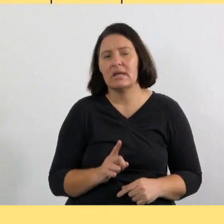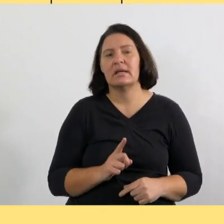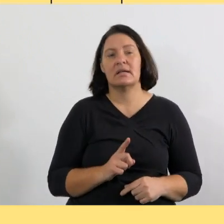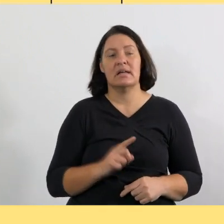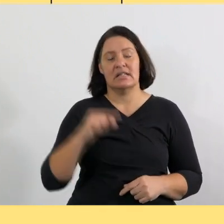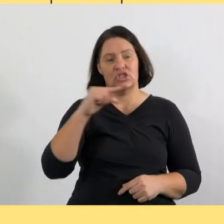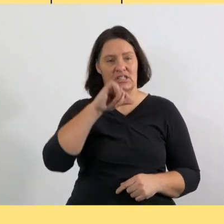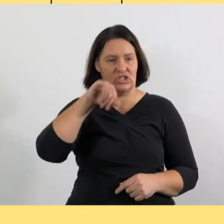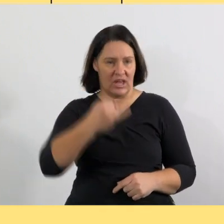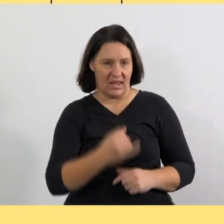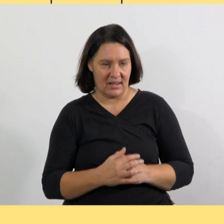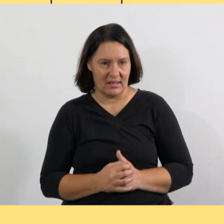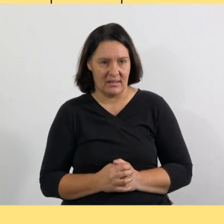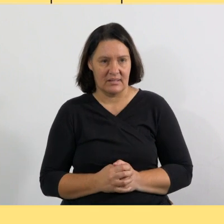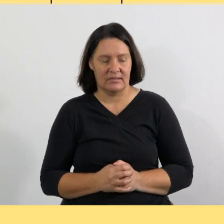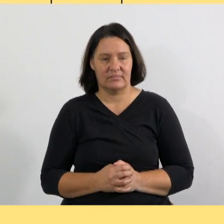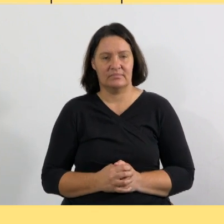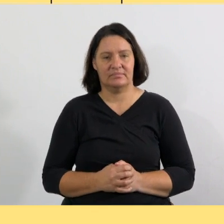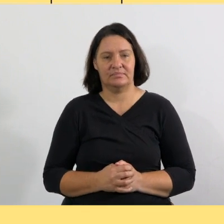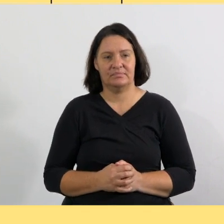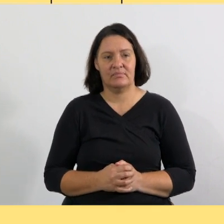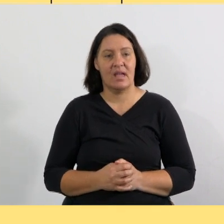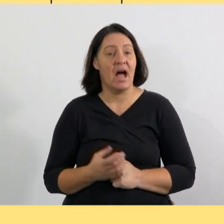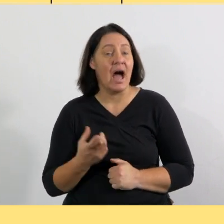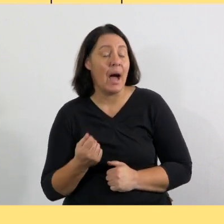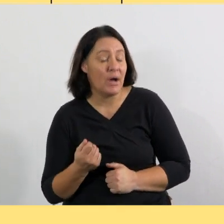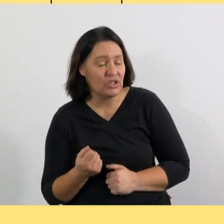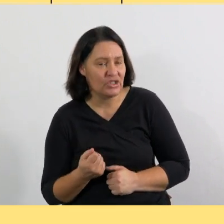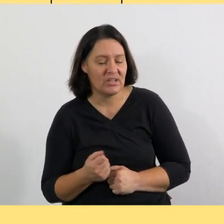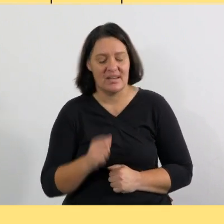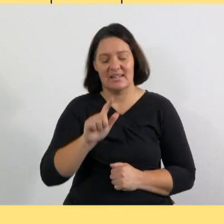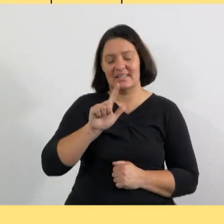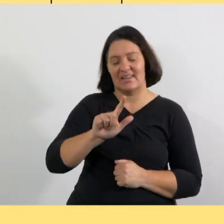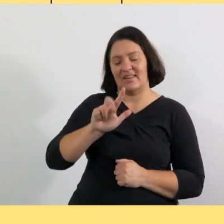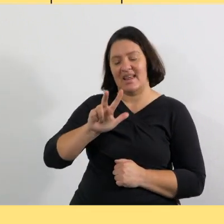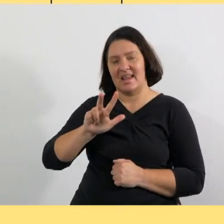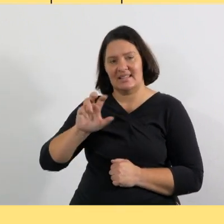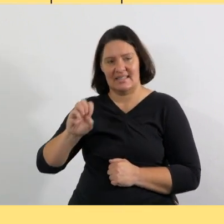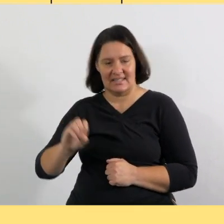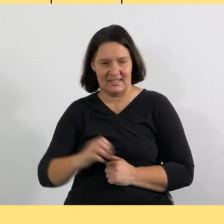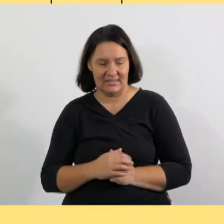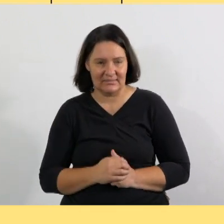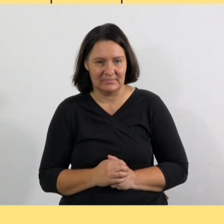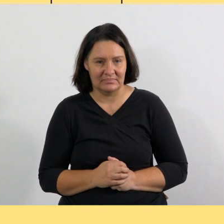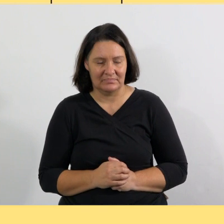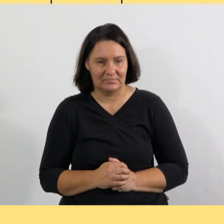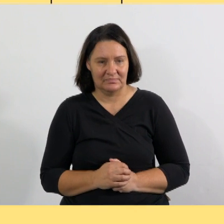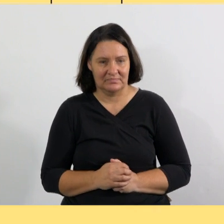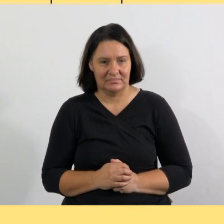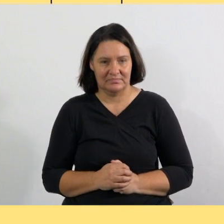The GJ. I'll come here, GJ. How much are we talking about?